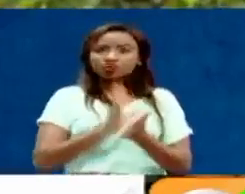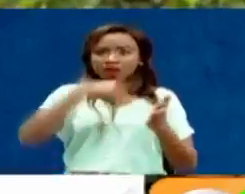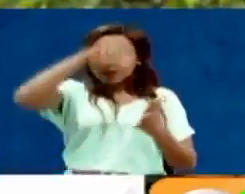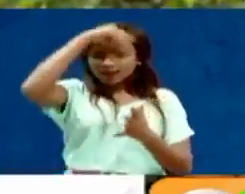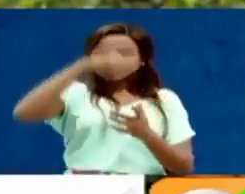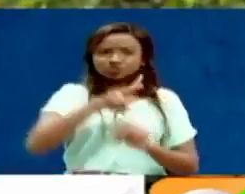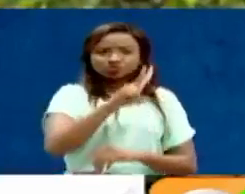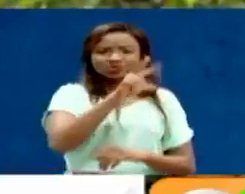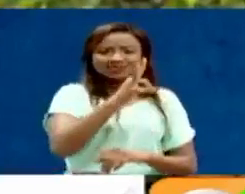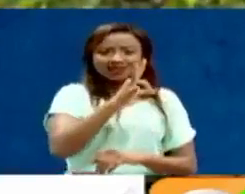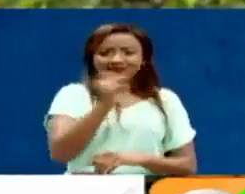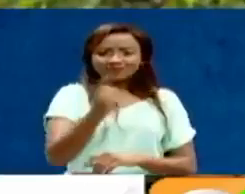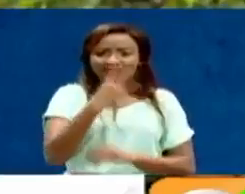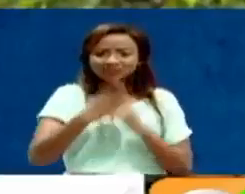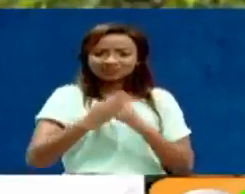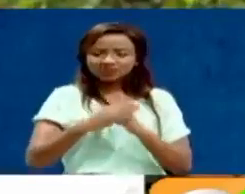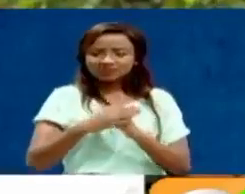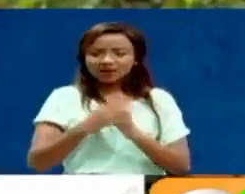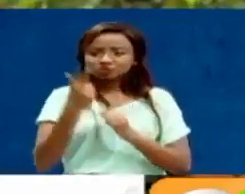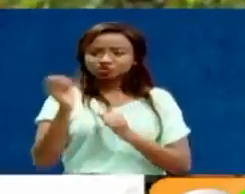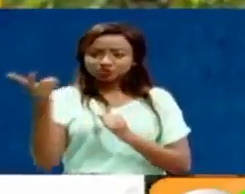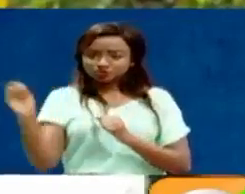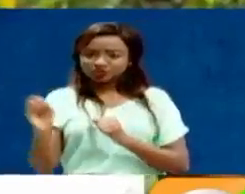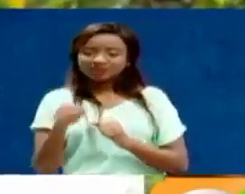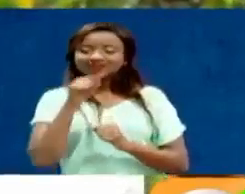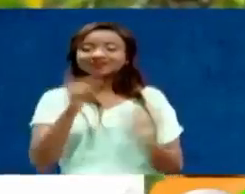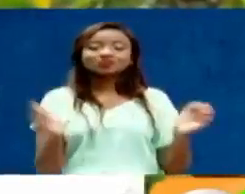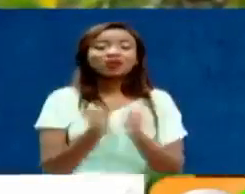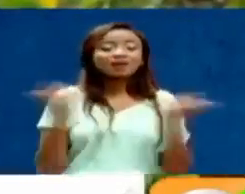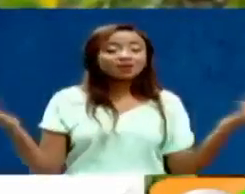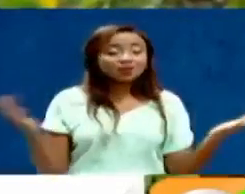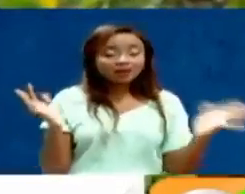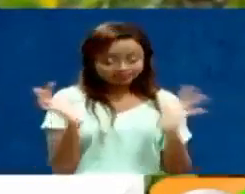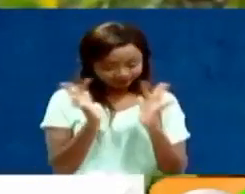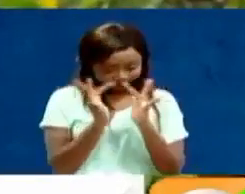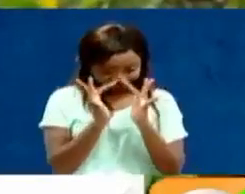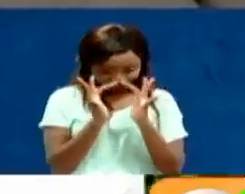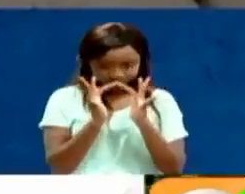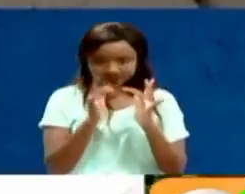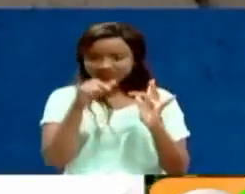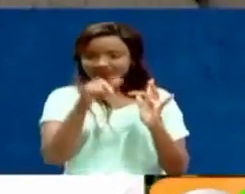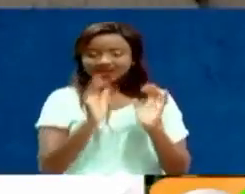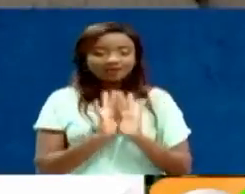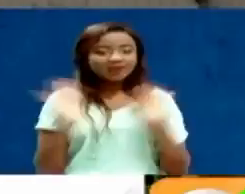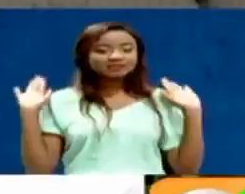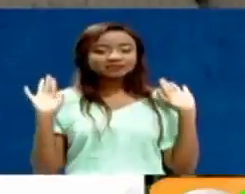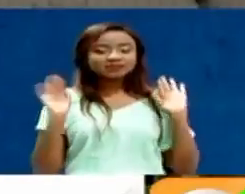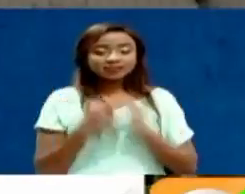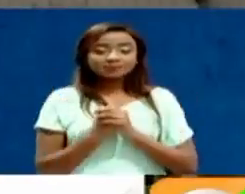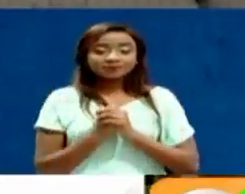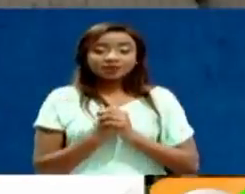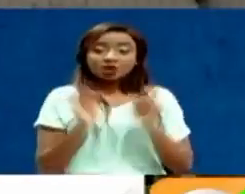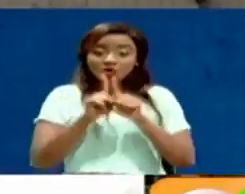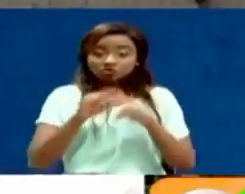25th of September, will also be done online. So that's where we are. With the COVID-19 cases in